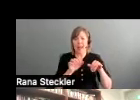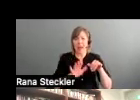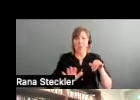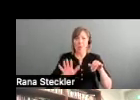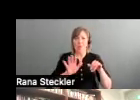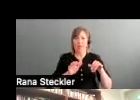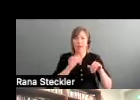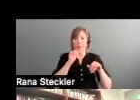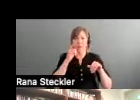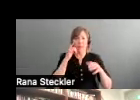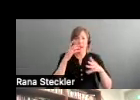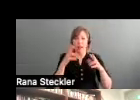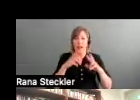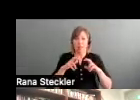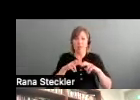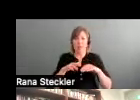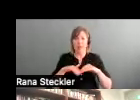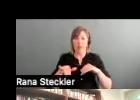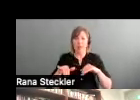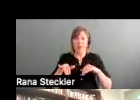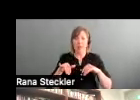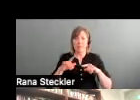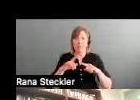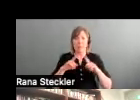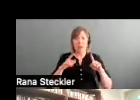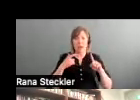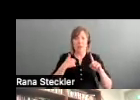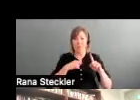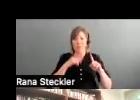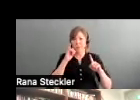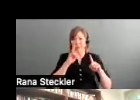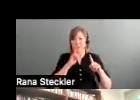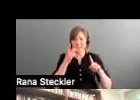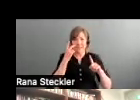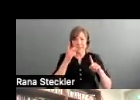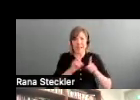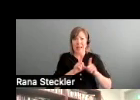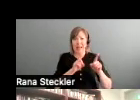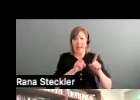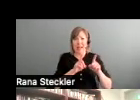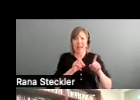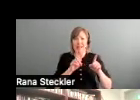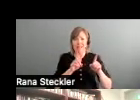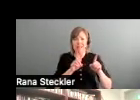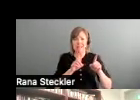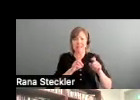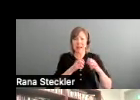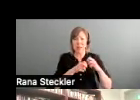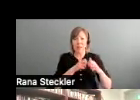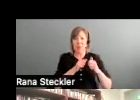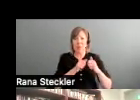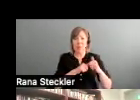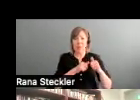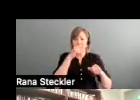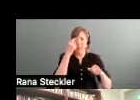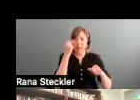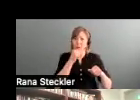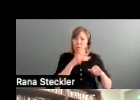a lot of research on this, but we certainly see this as a dynamic with Black women who